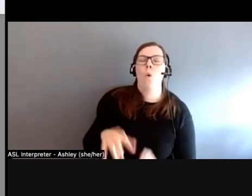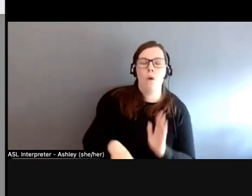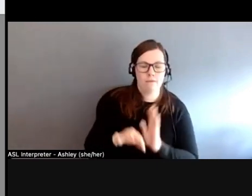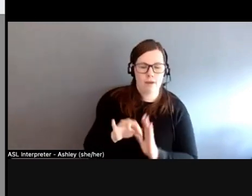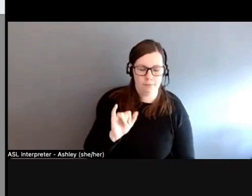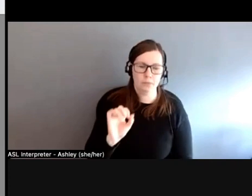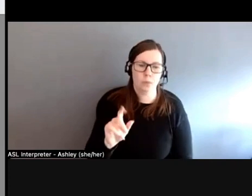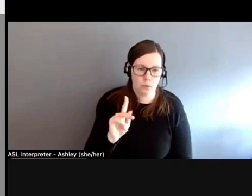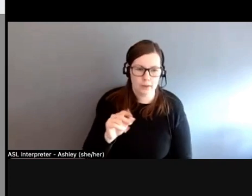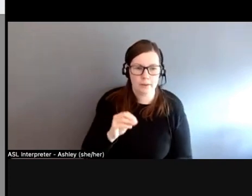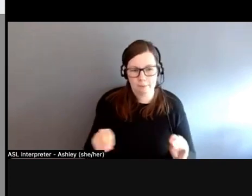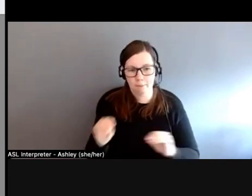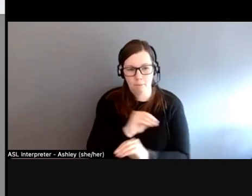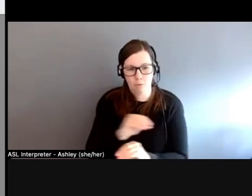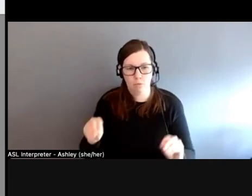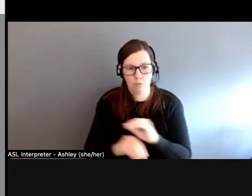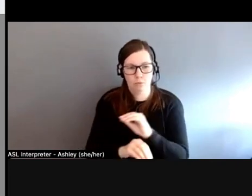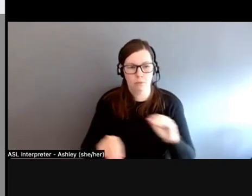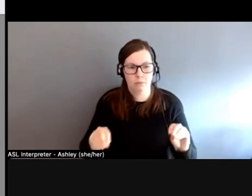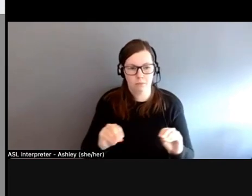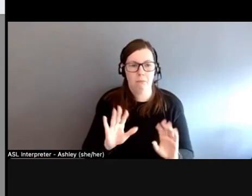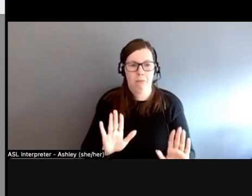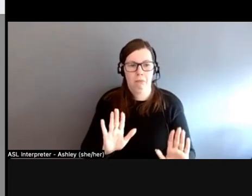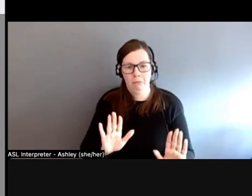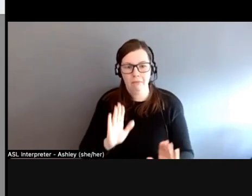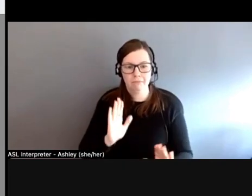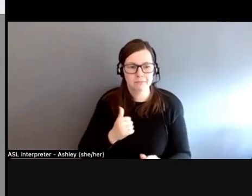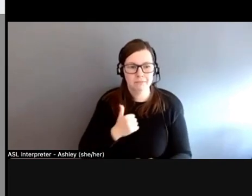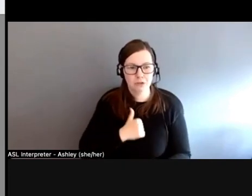okay, everybody, try not to get seasick as I go down.